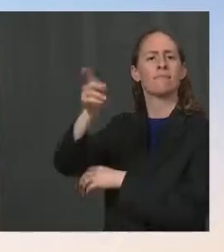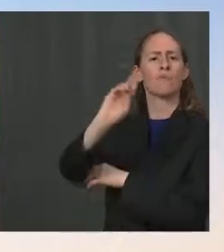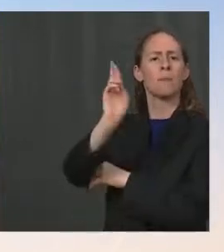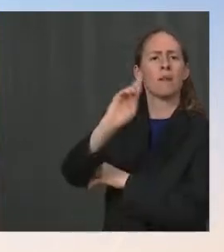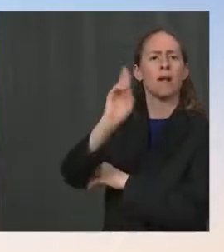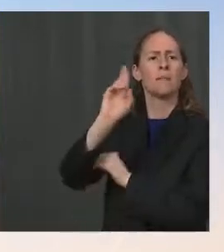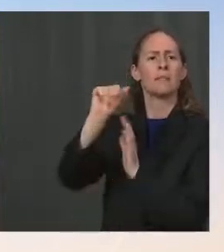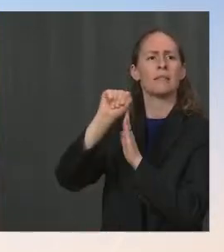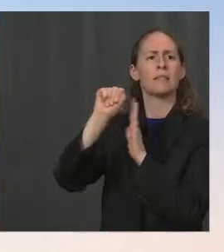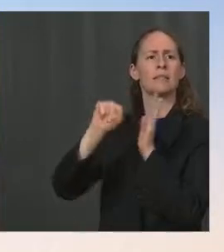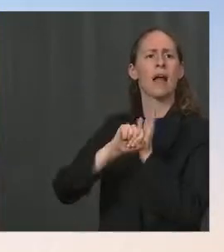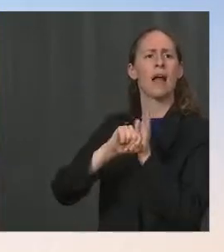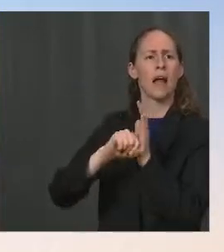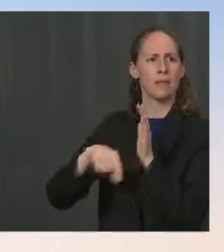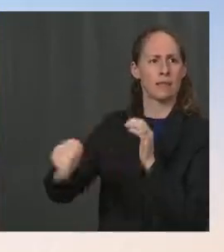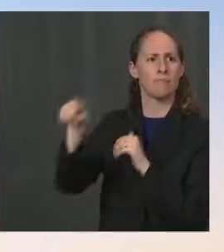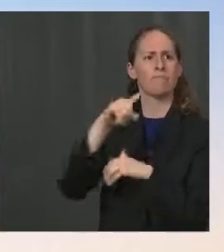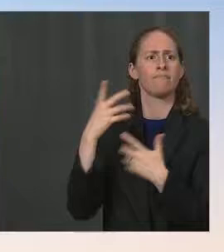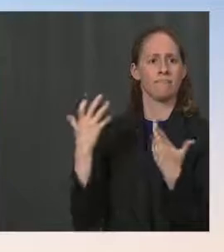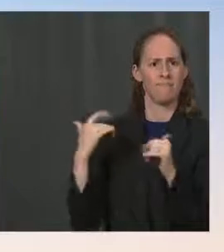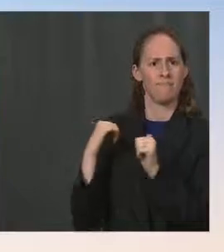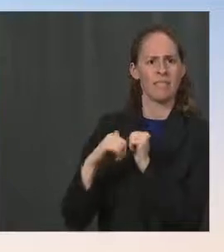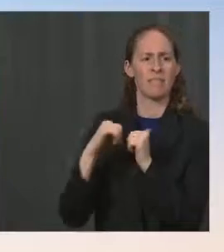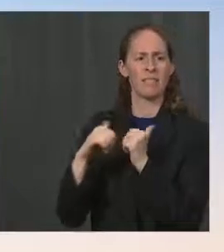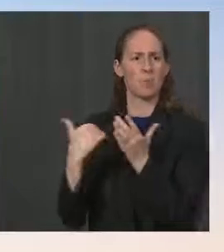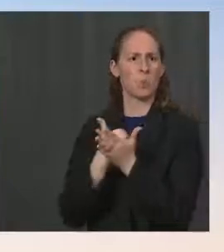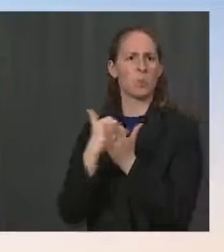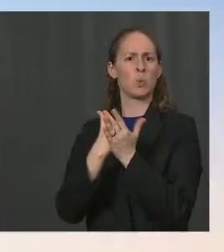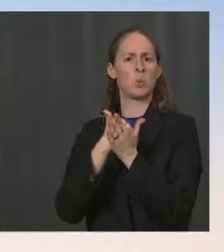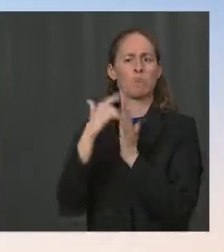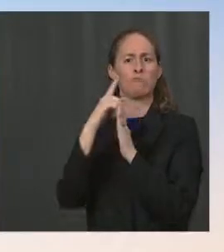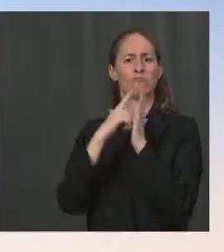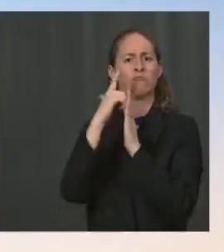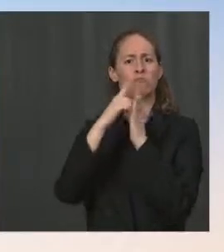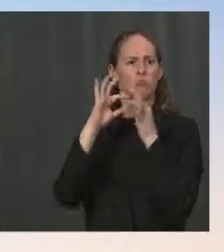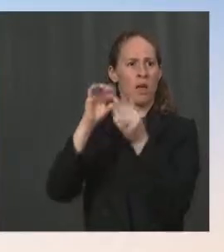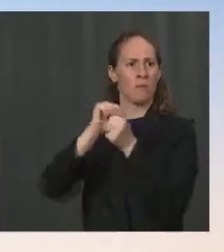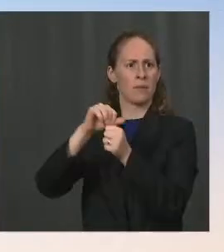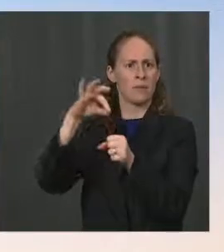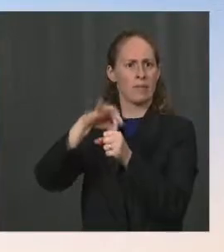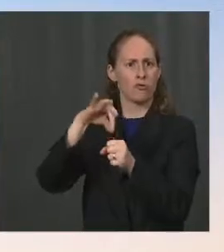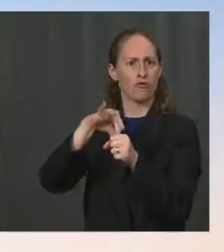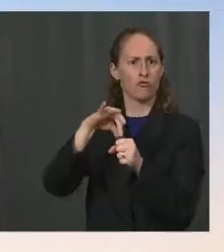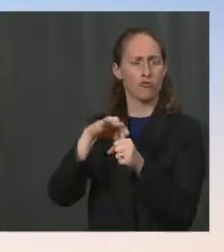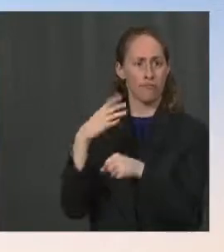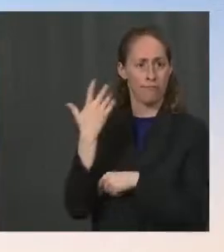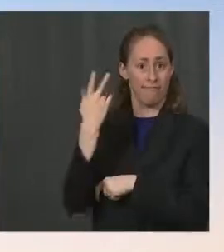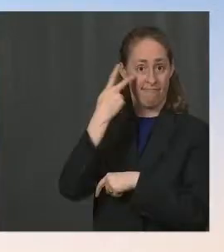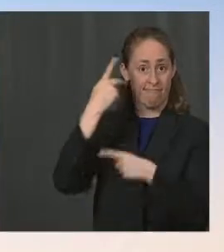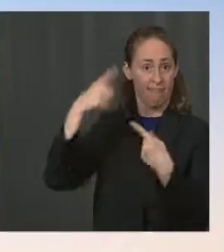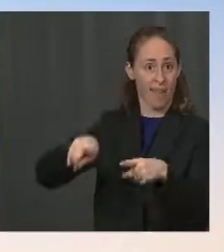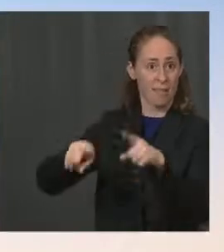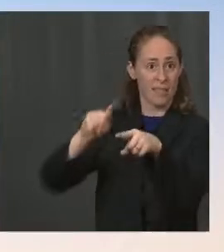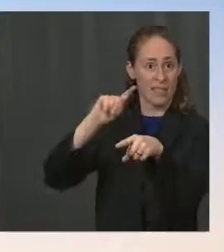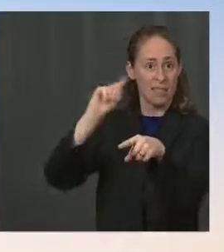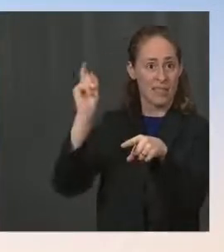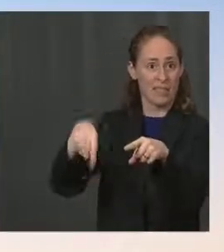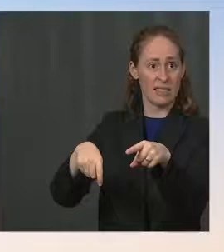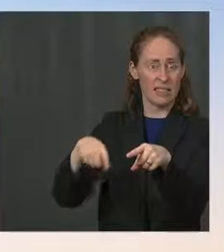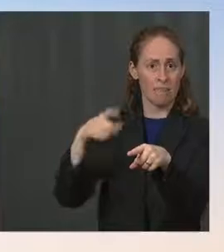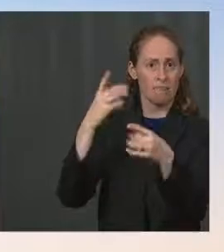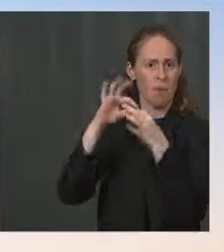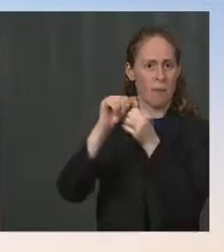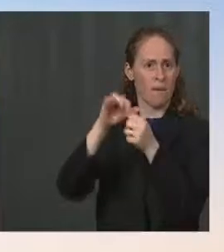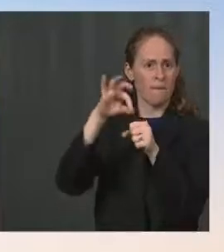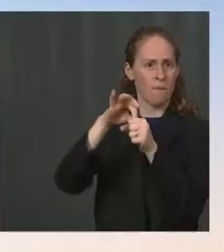on voting rights. What's the level of concern at the White House that the decision on Texas specifically will lead to a similar raft of laws across the country?